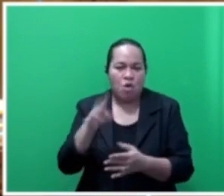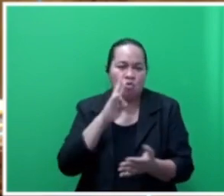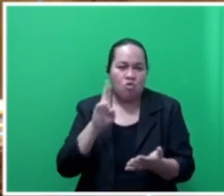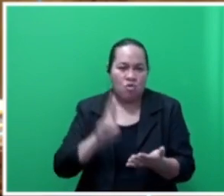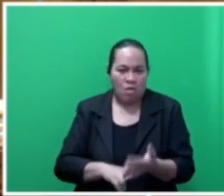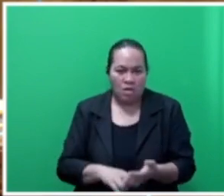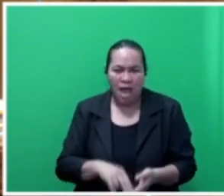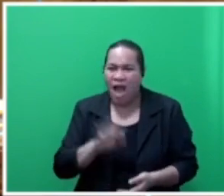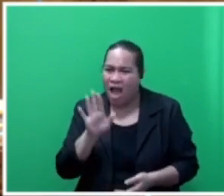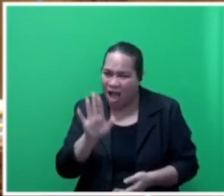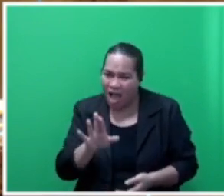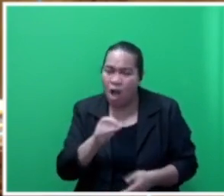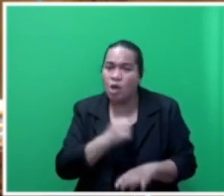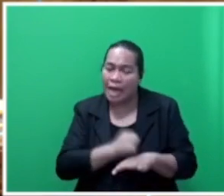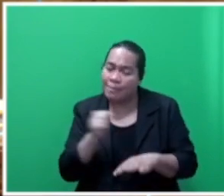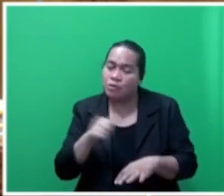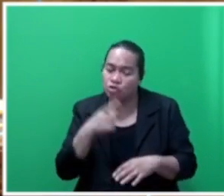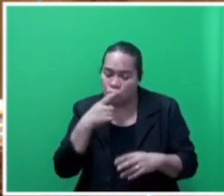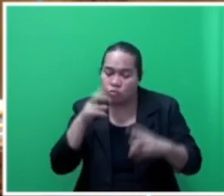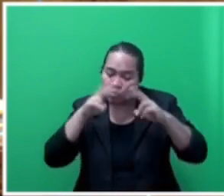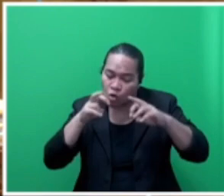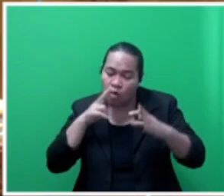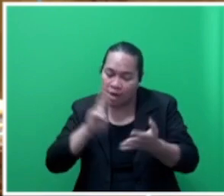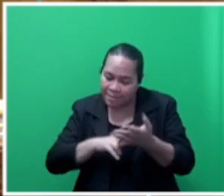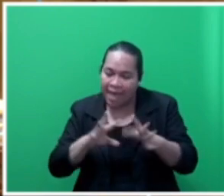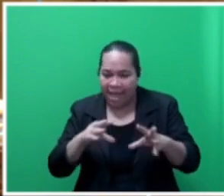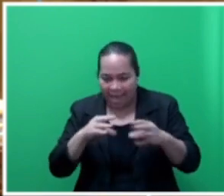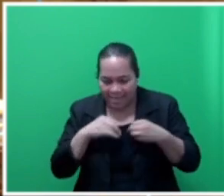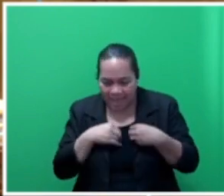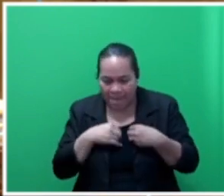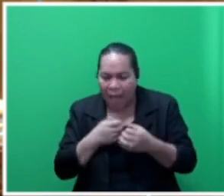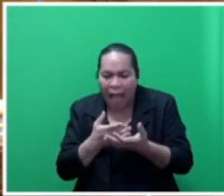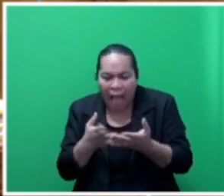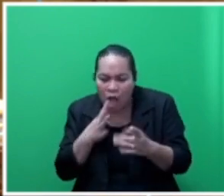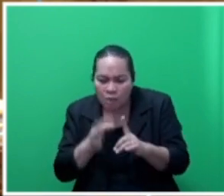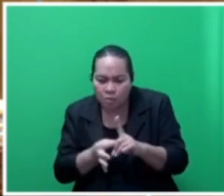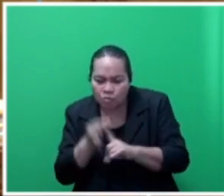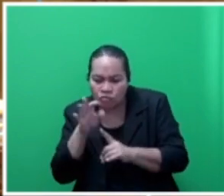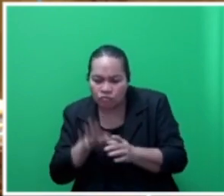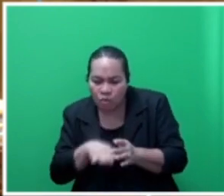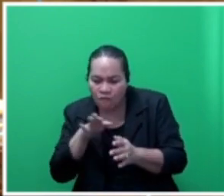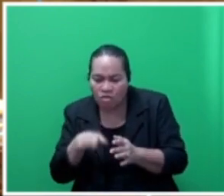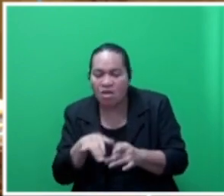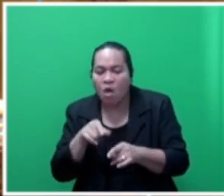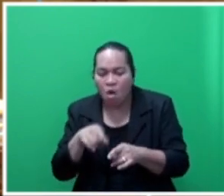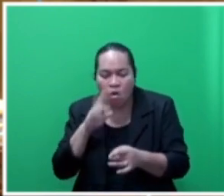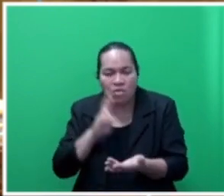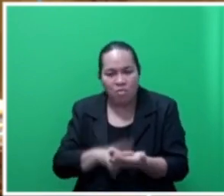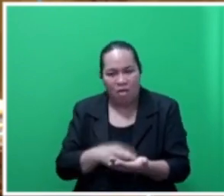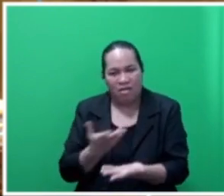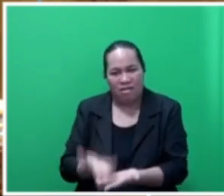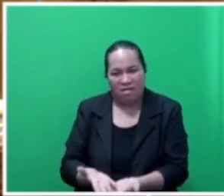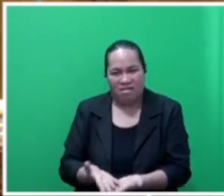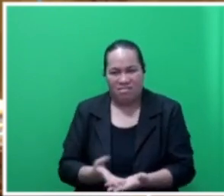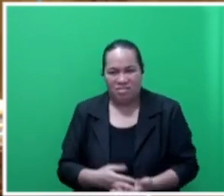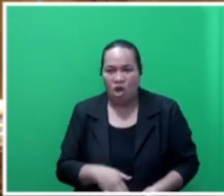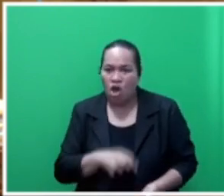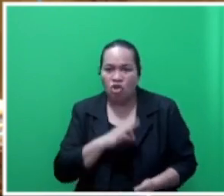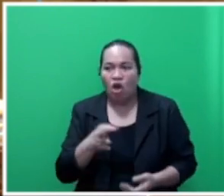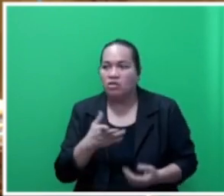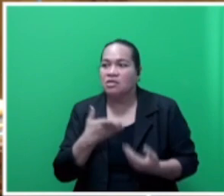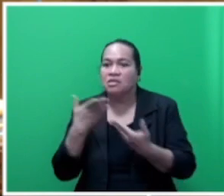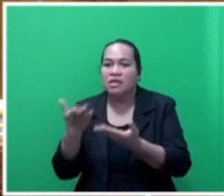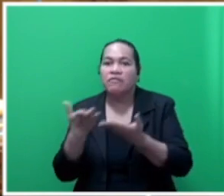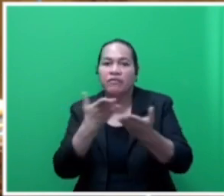should look at a sustainable way in reducing poverty rather than the band-aid solution of giving out non-targeted assistance